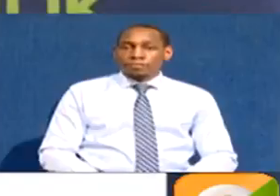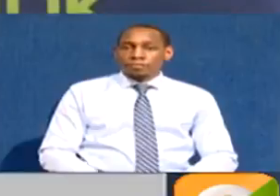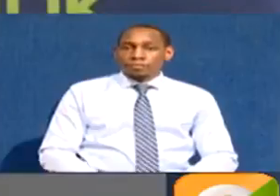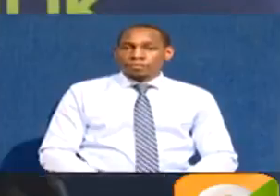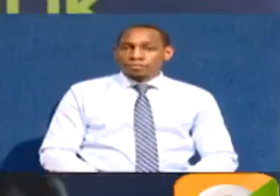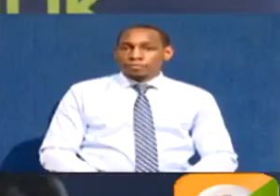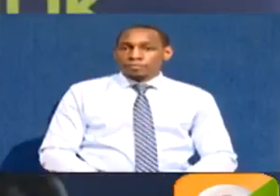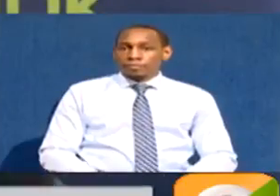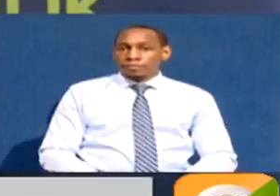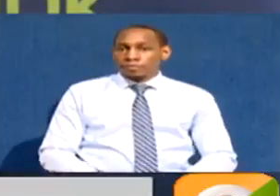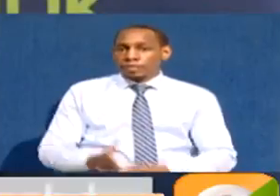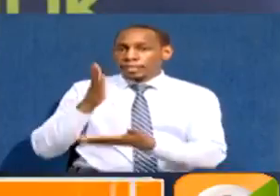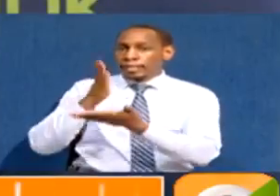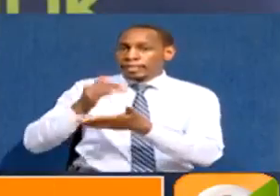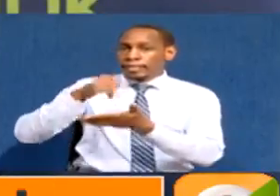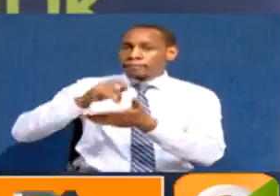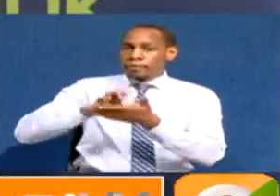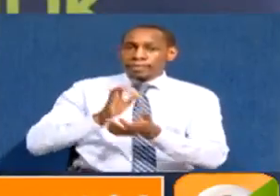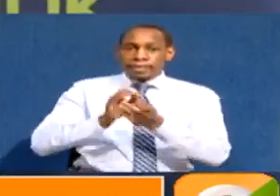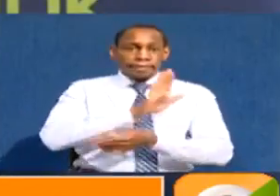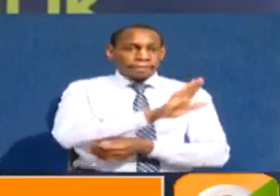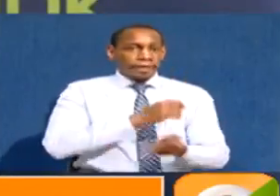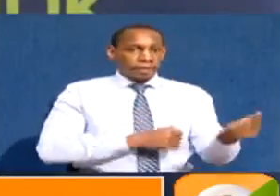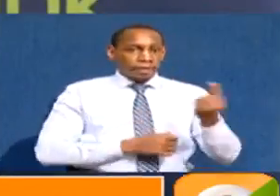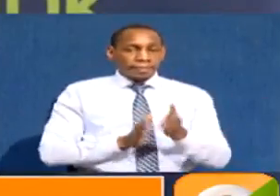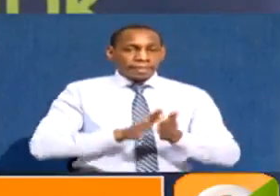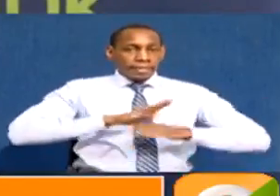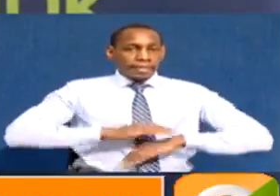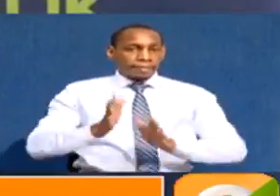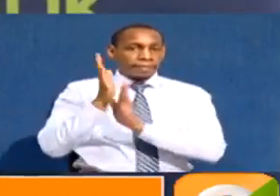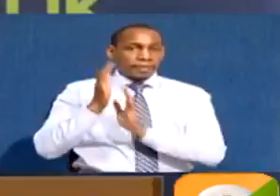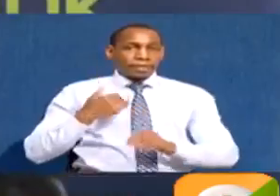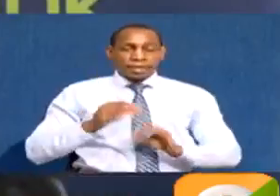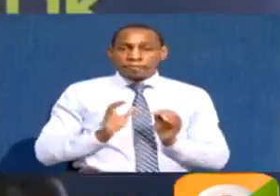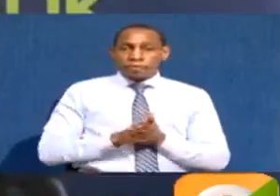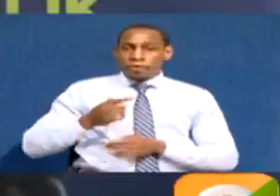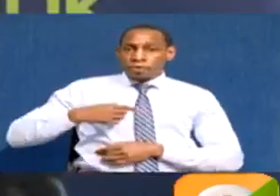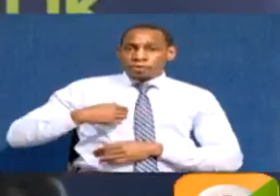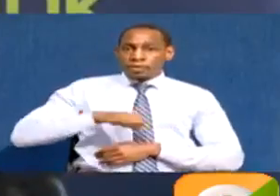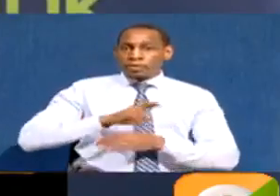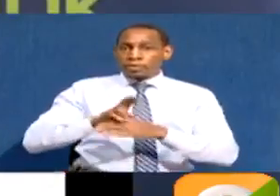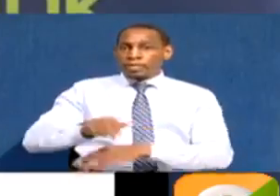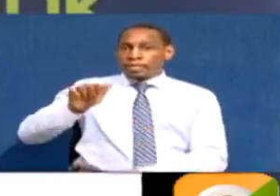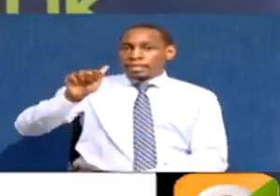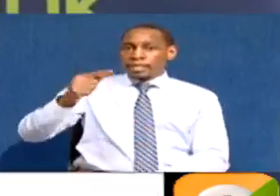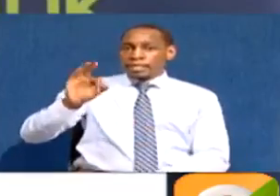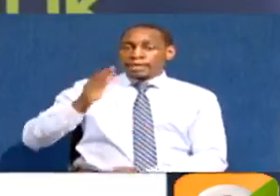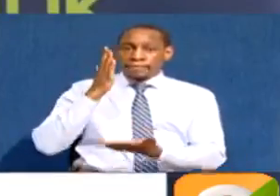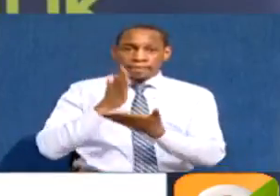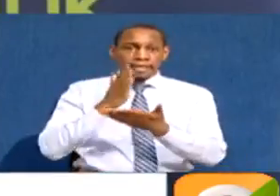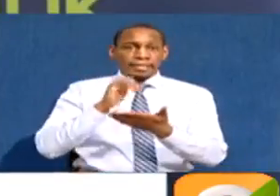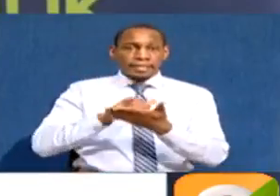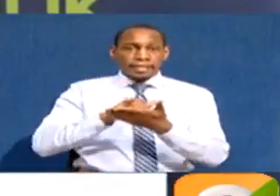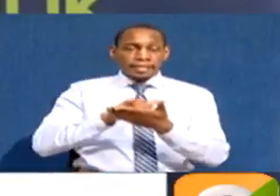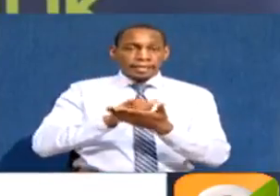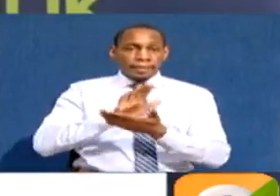What this guarantee entails is that if you come and you don't have sufficient security, we then use AGF guarantee to